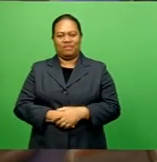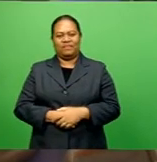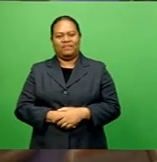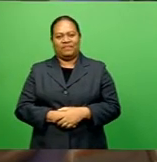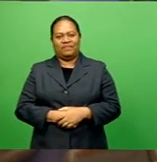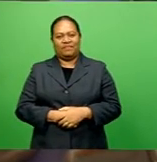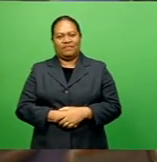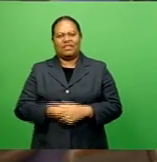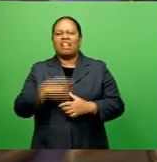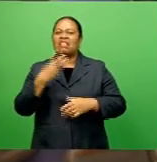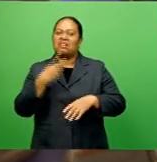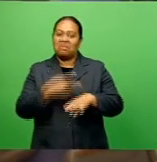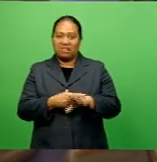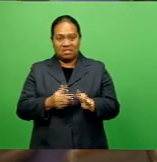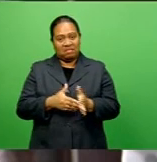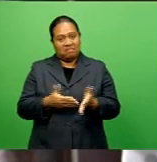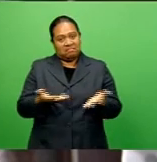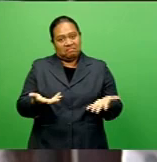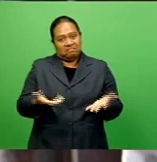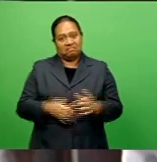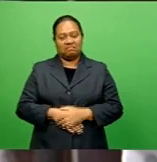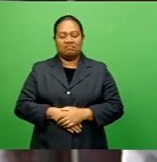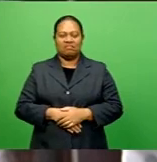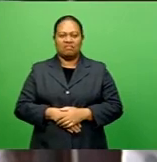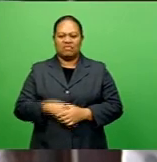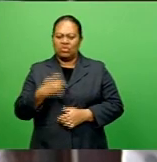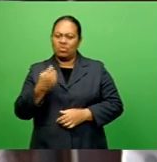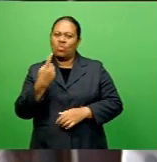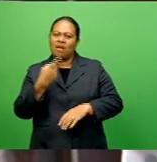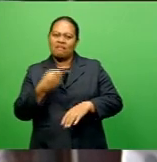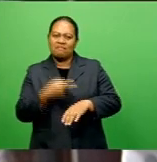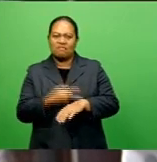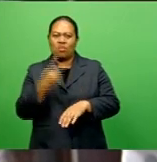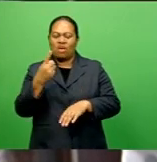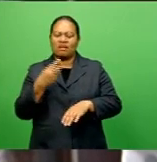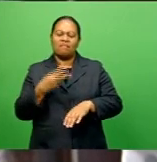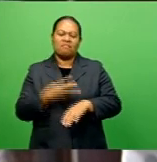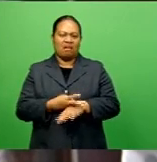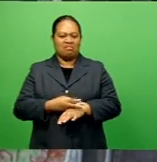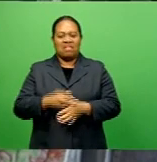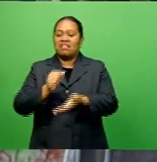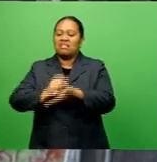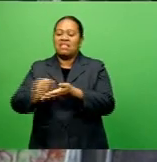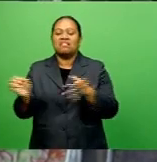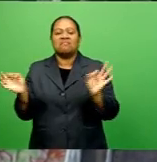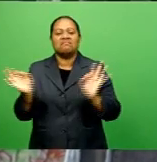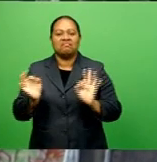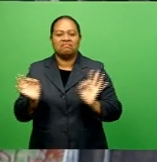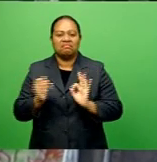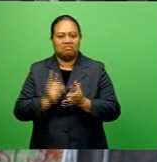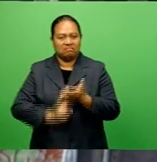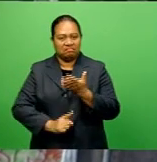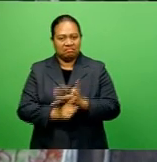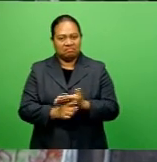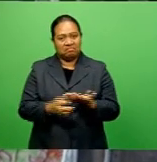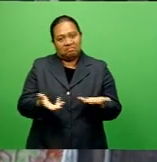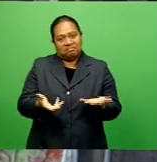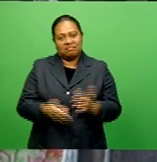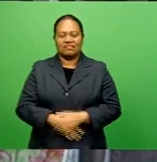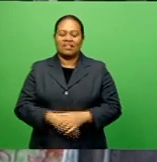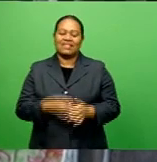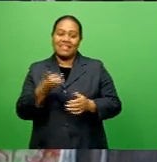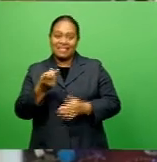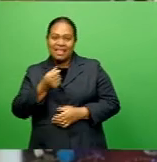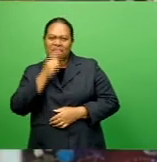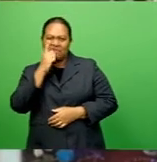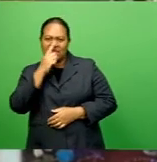three weeks, going on to a month now, we haven't even made any sales. Some of these vendors are